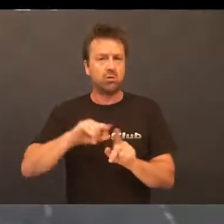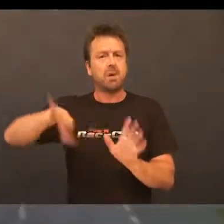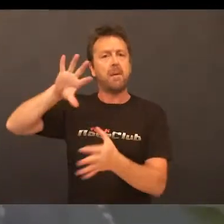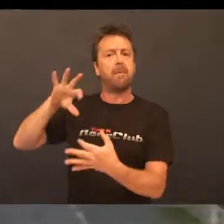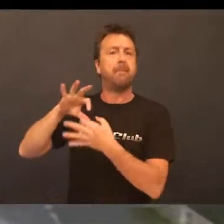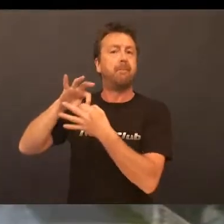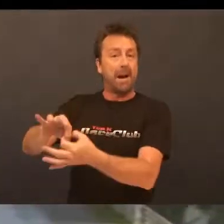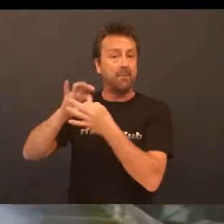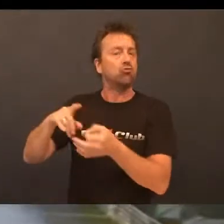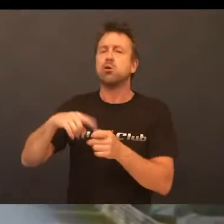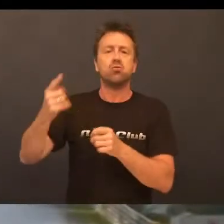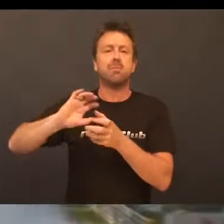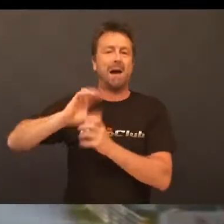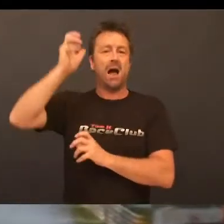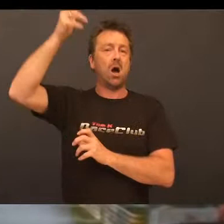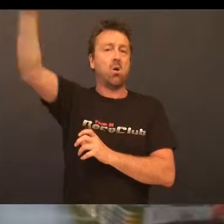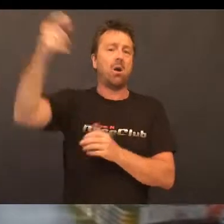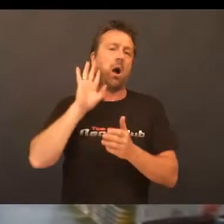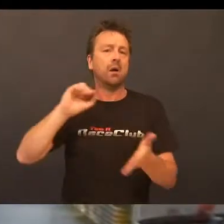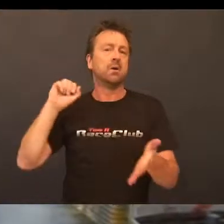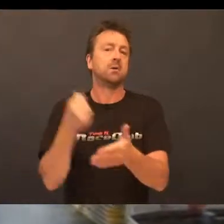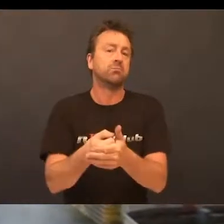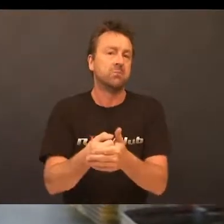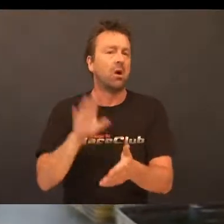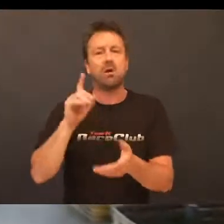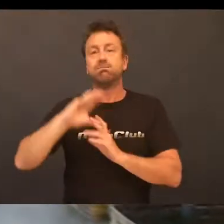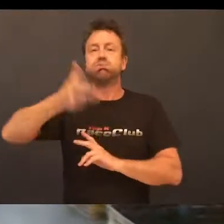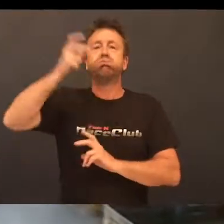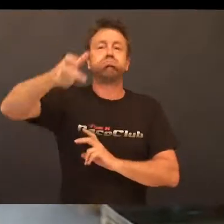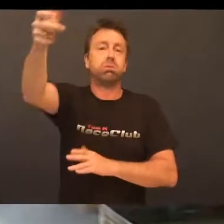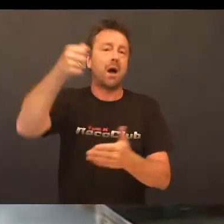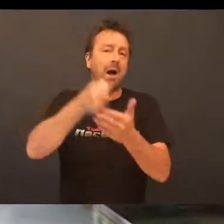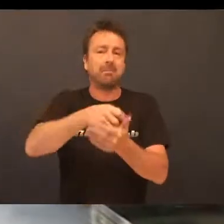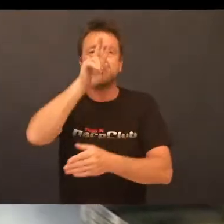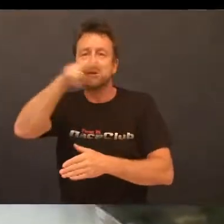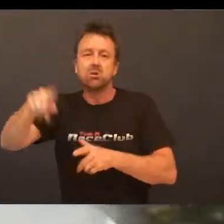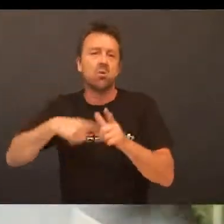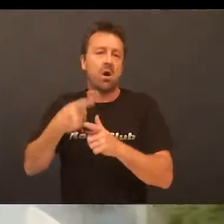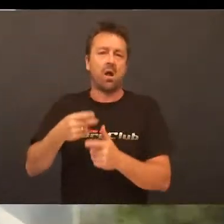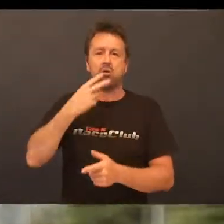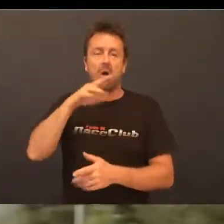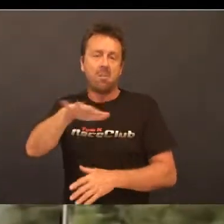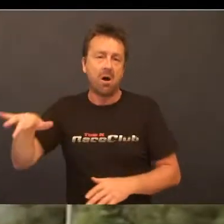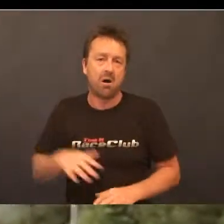We've bought in wheel tethers so that in a crash the wheels don't fly off into the crowd or into the marshals.